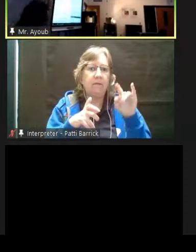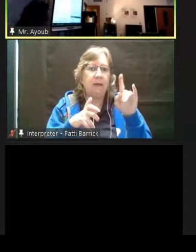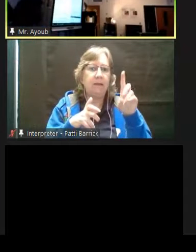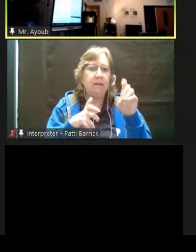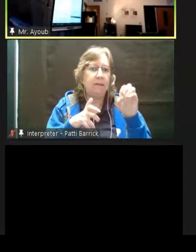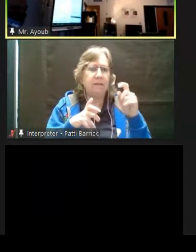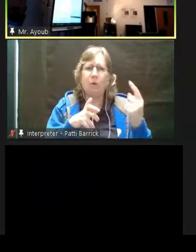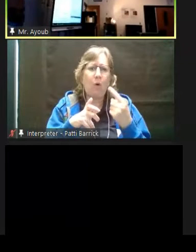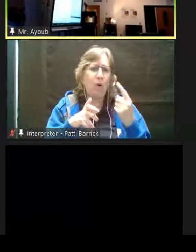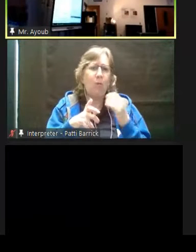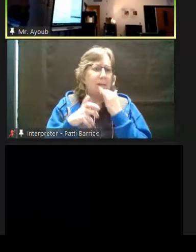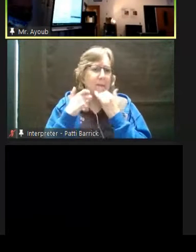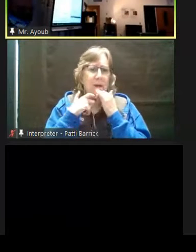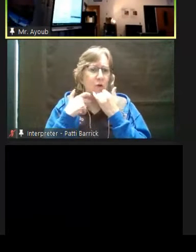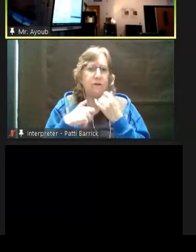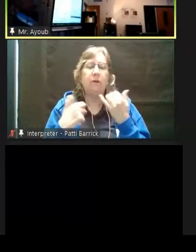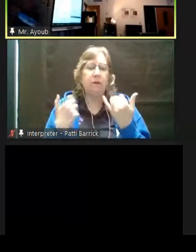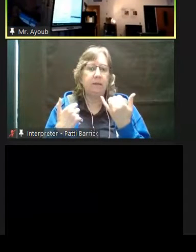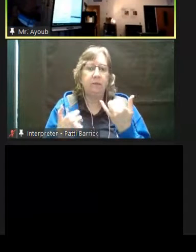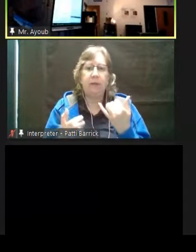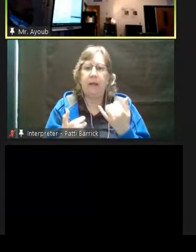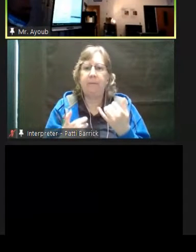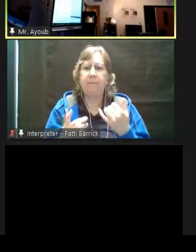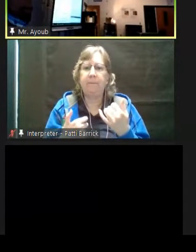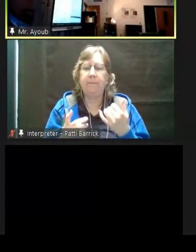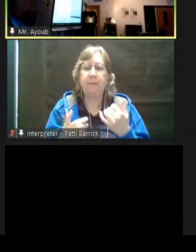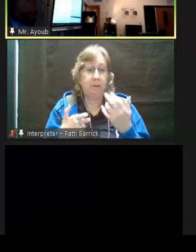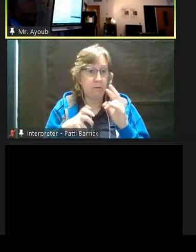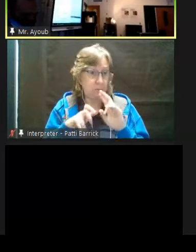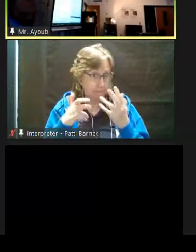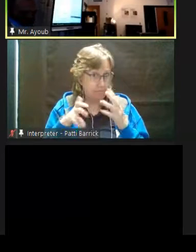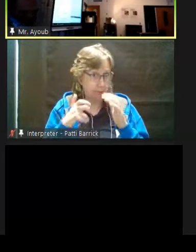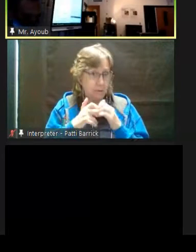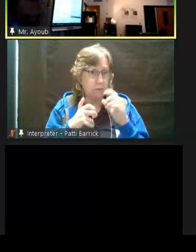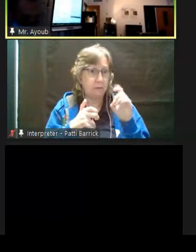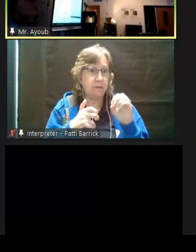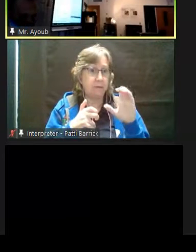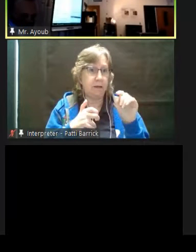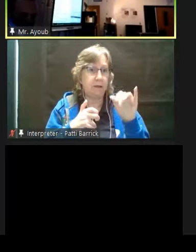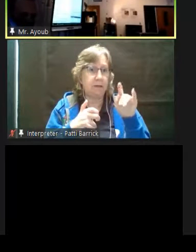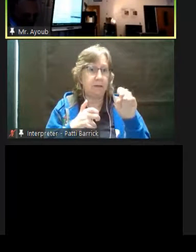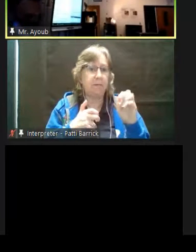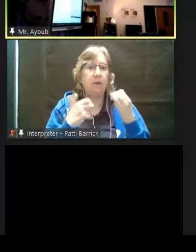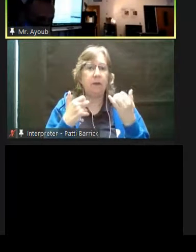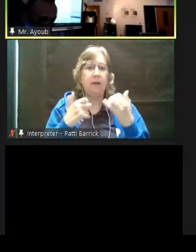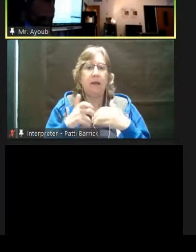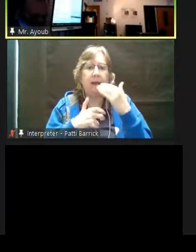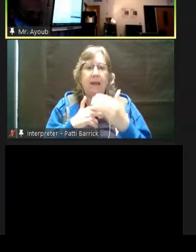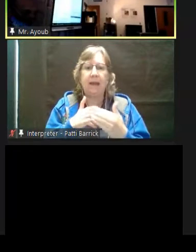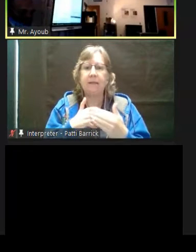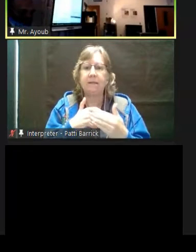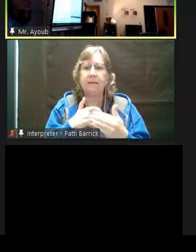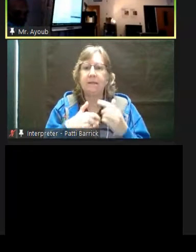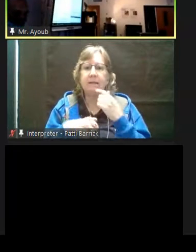there. Can I move on? So you all have doc type on the top. So let's look at the next one. It says, the next one